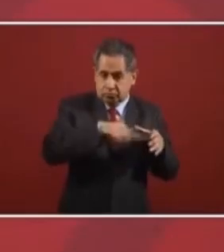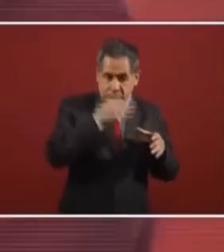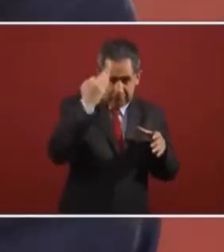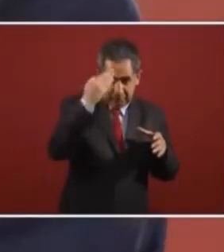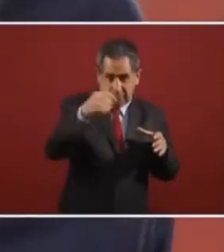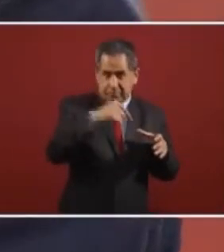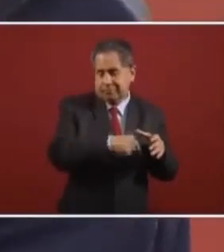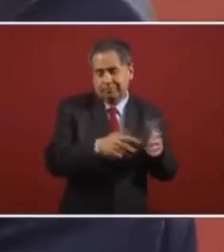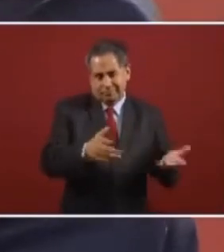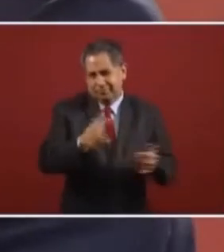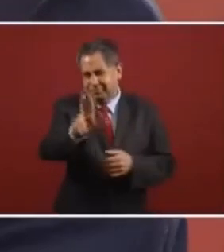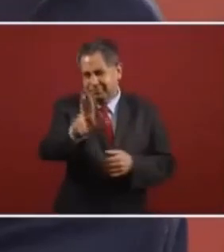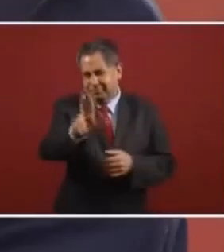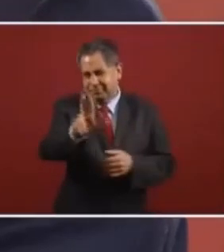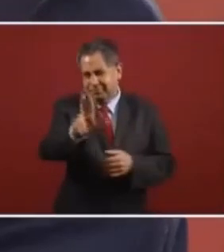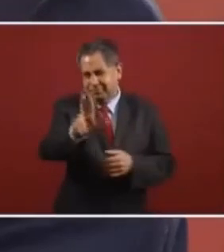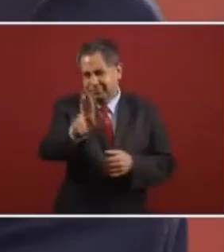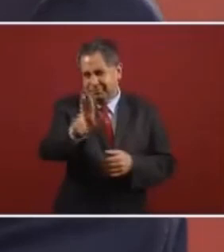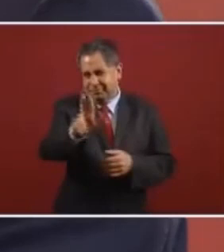recuérdense